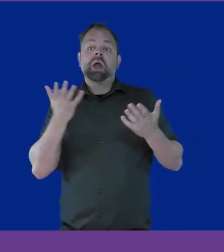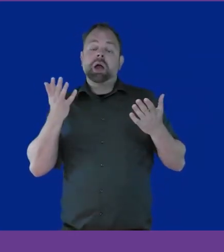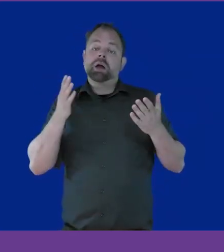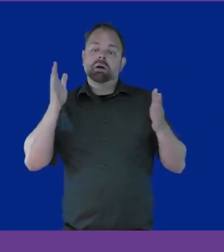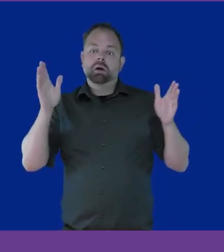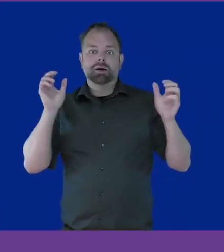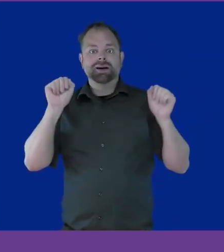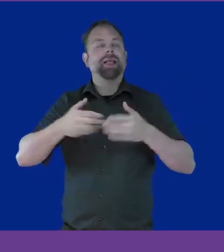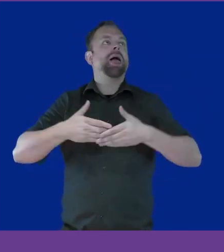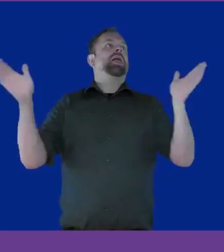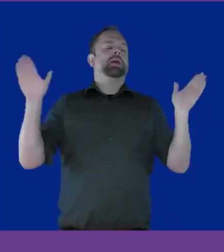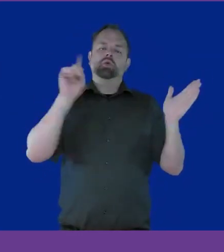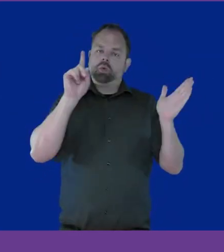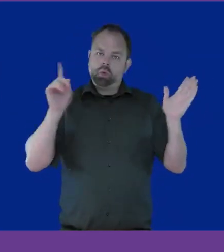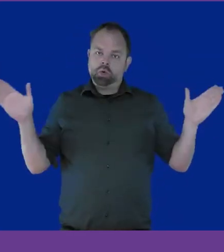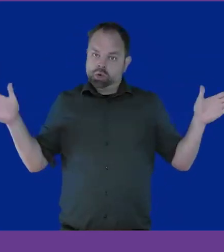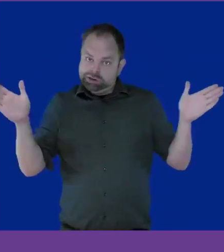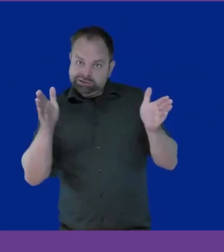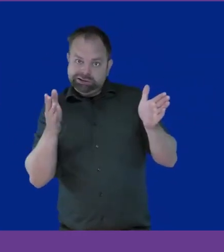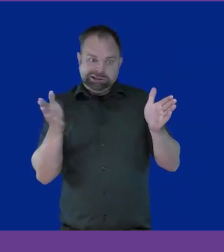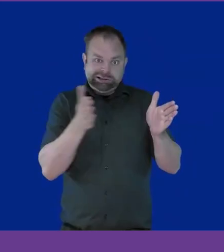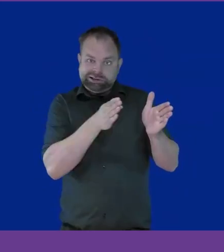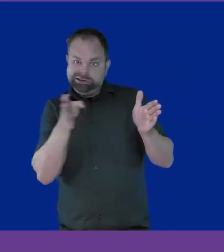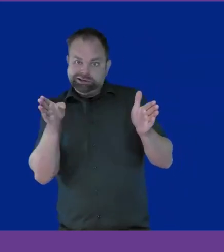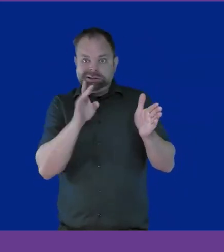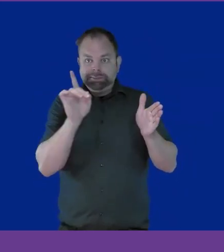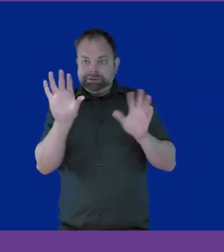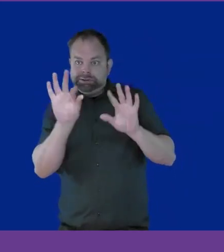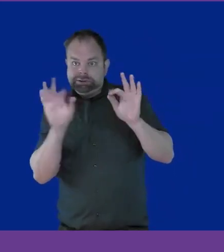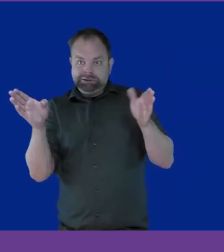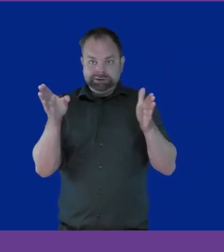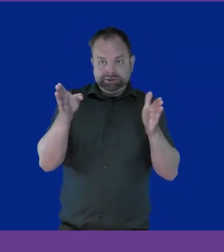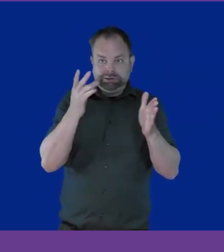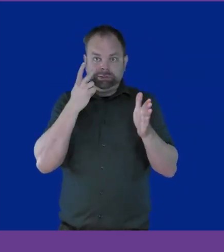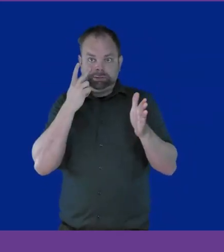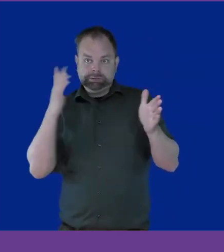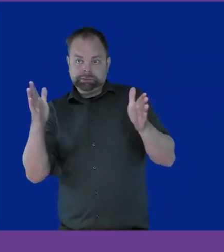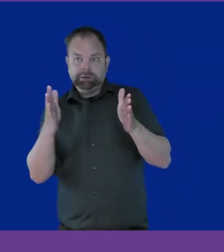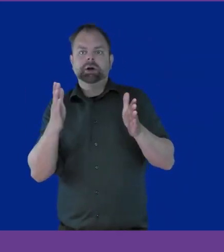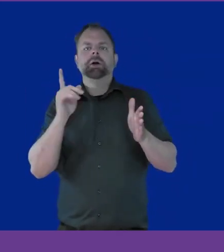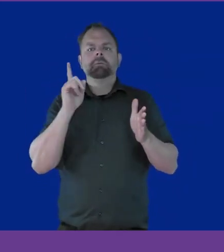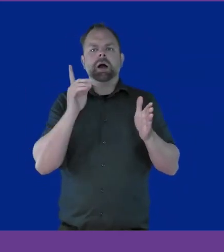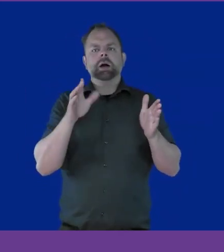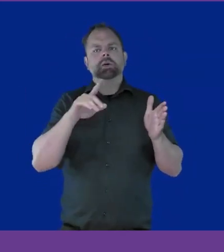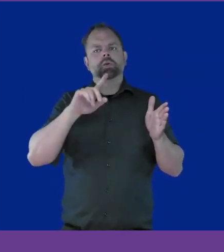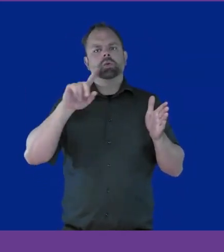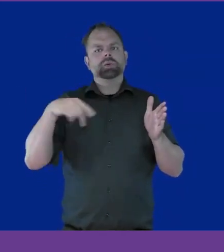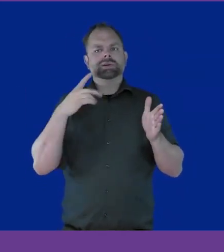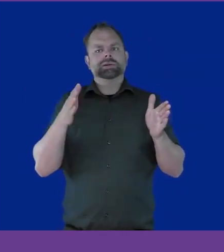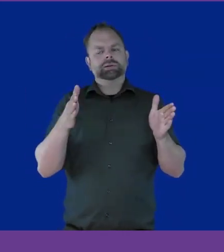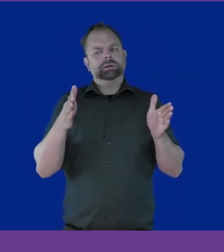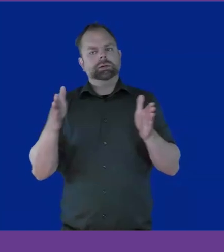supported. We look today into accessible e-banking, and I'm proud and happy to have